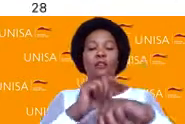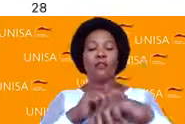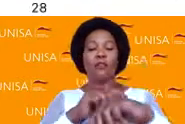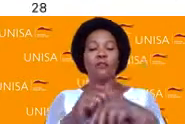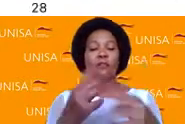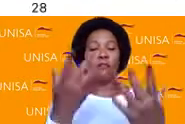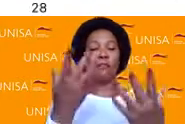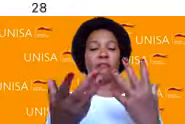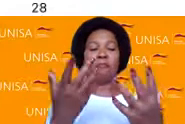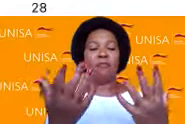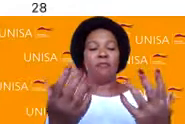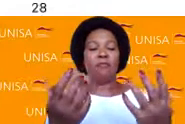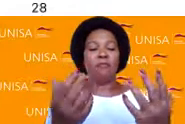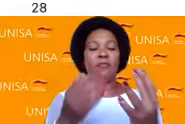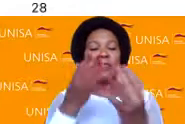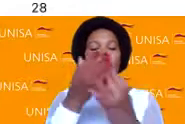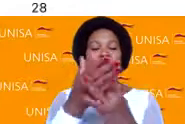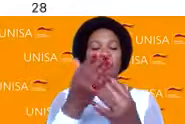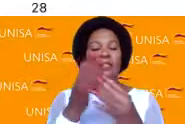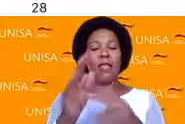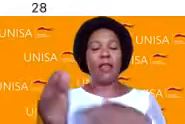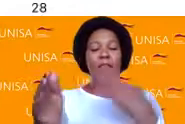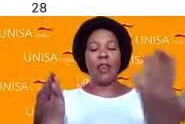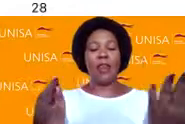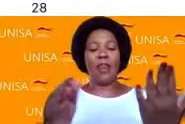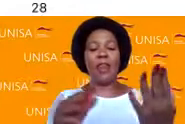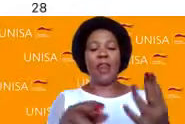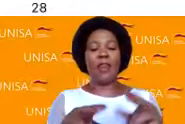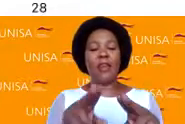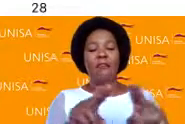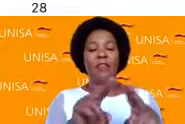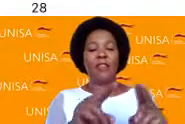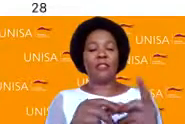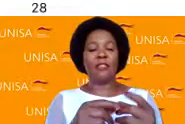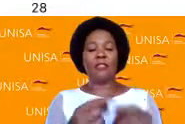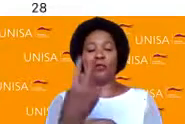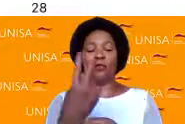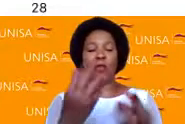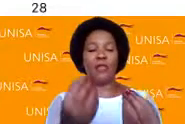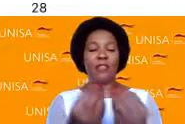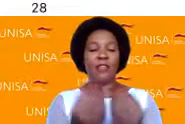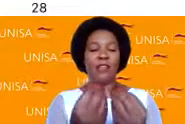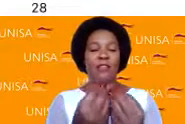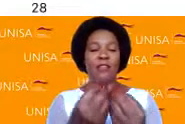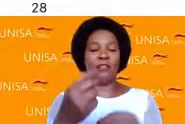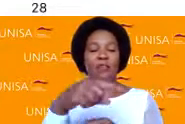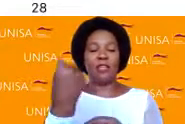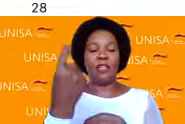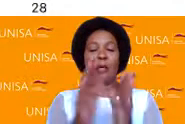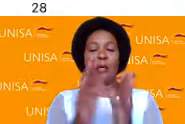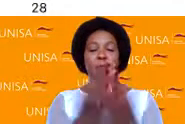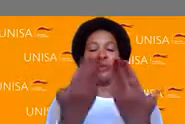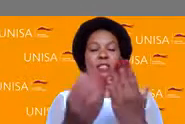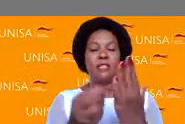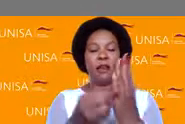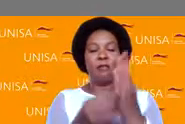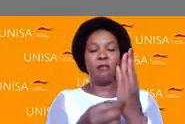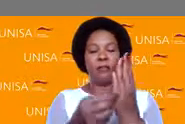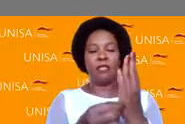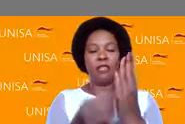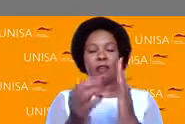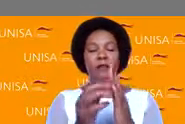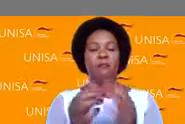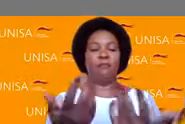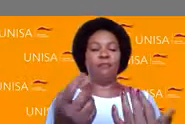necessarily access the left navigation is for two things. The first one is perhaps just to view any prescribed